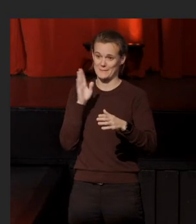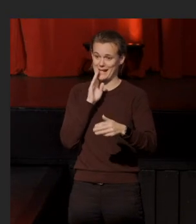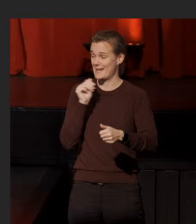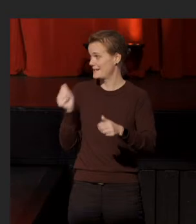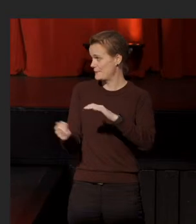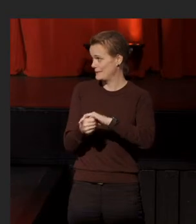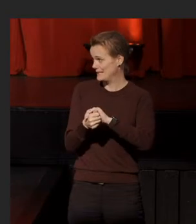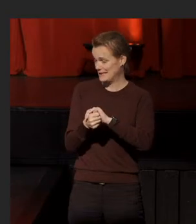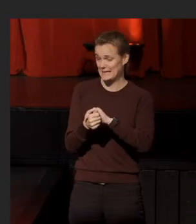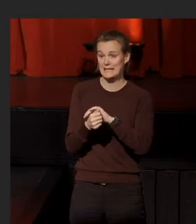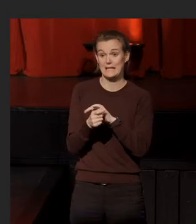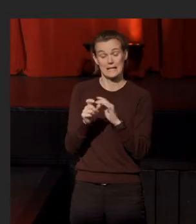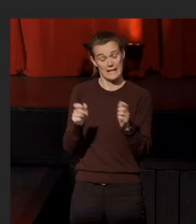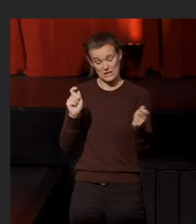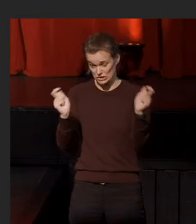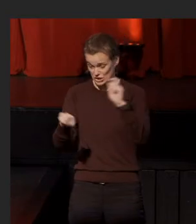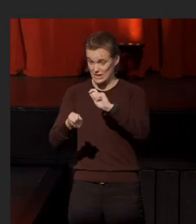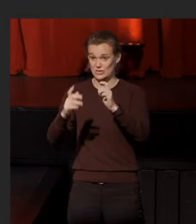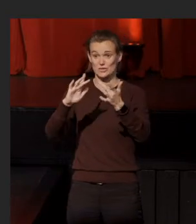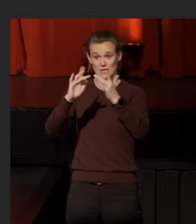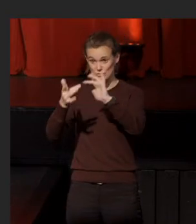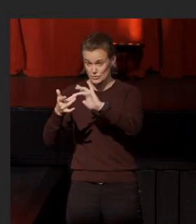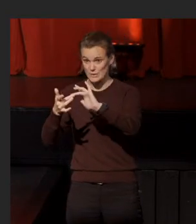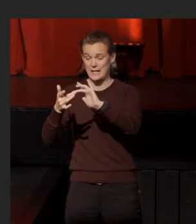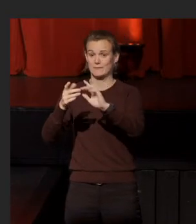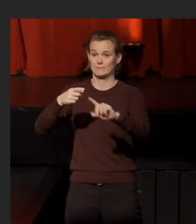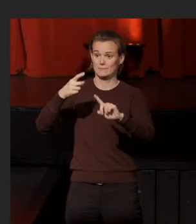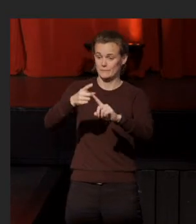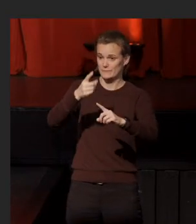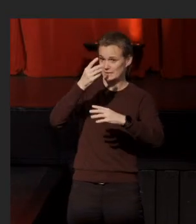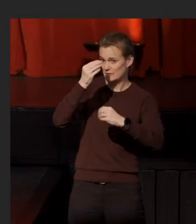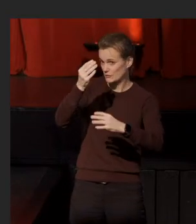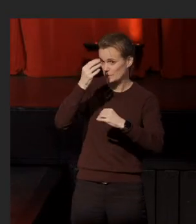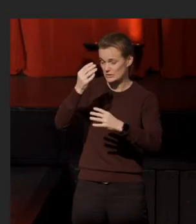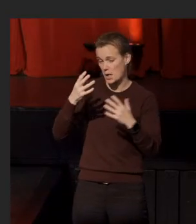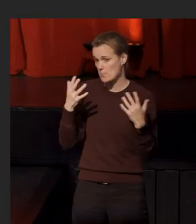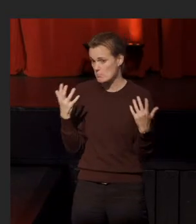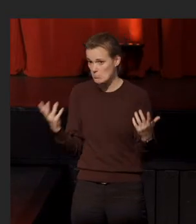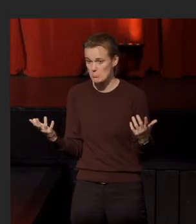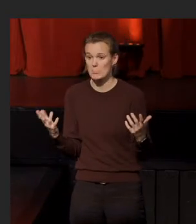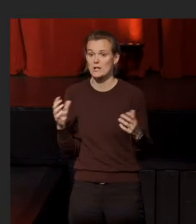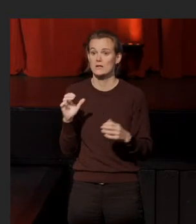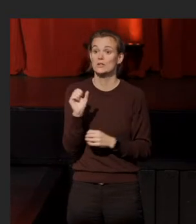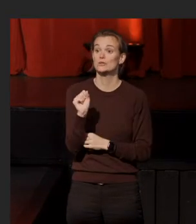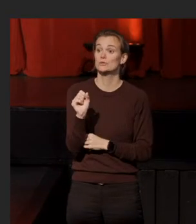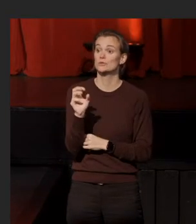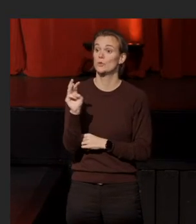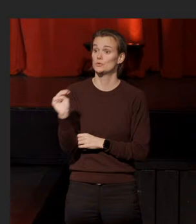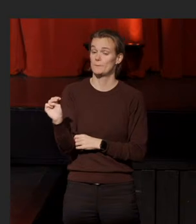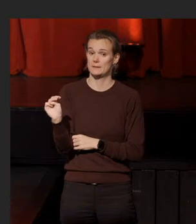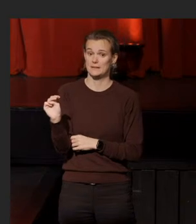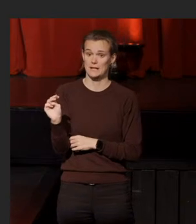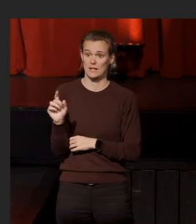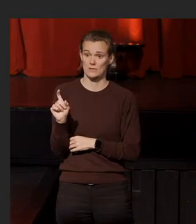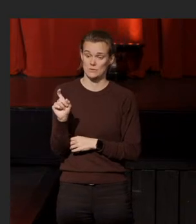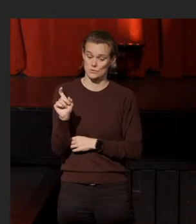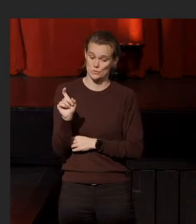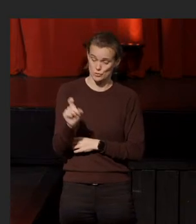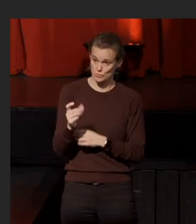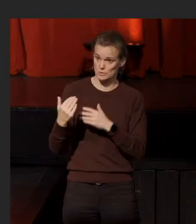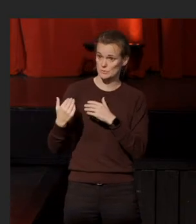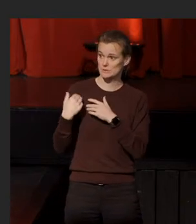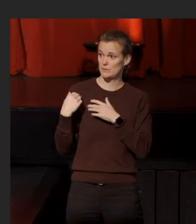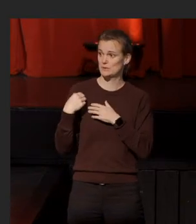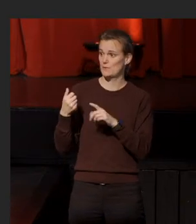as we know it, especially information disorders. In your opinion, to what degree should social media platforms be responsible